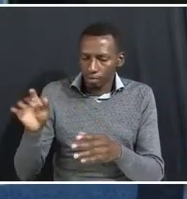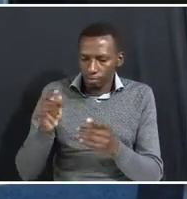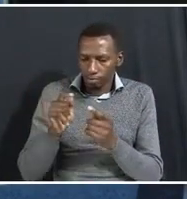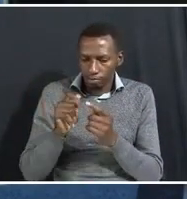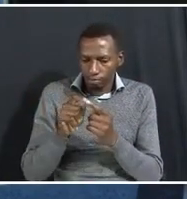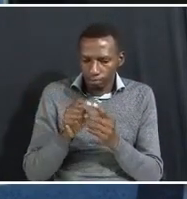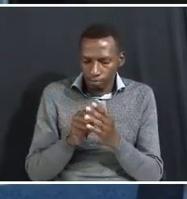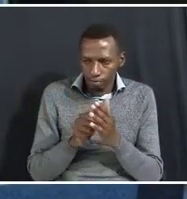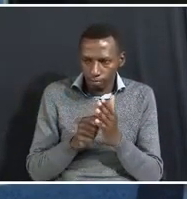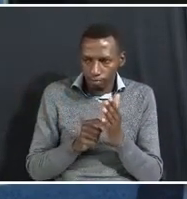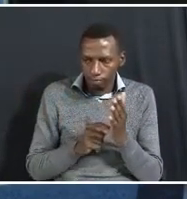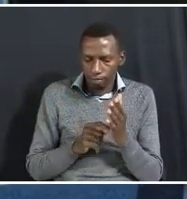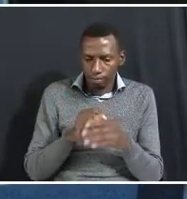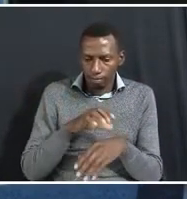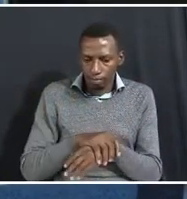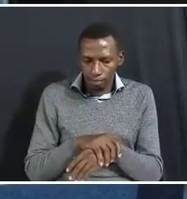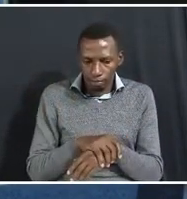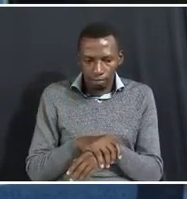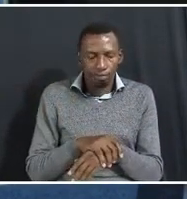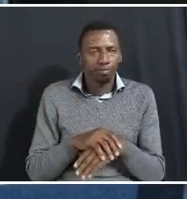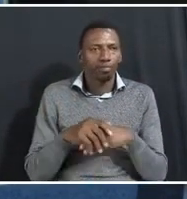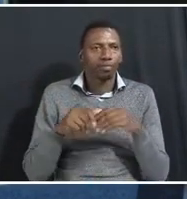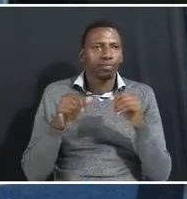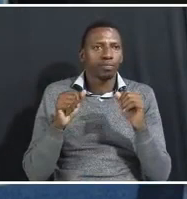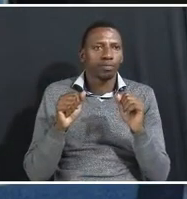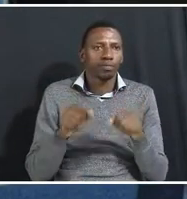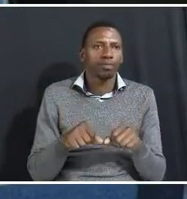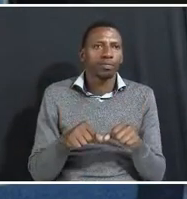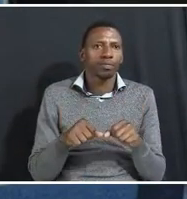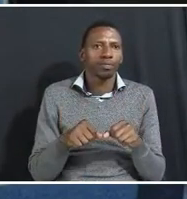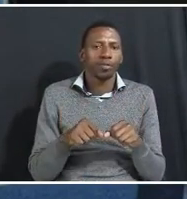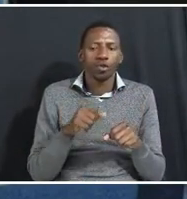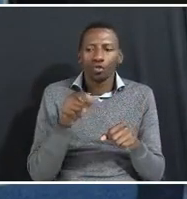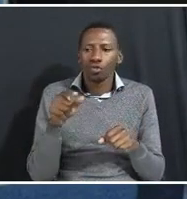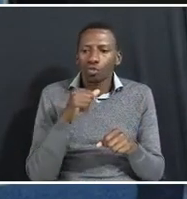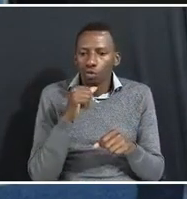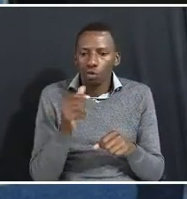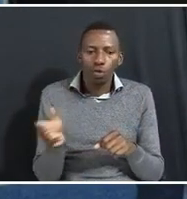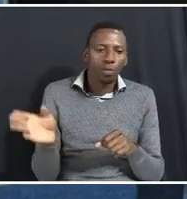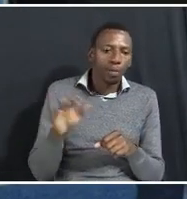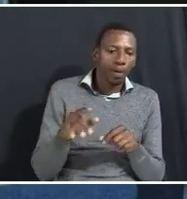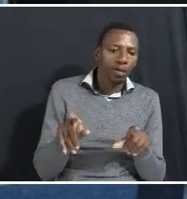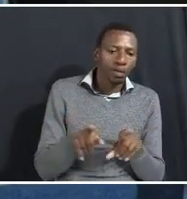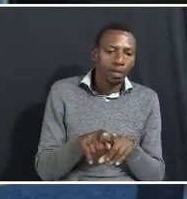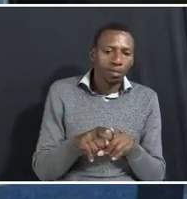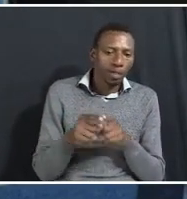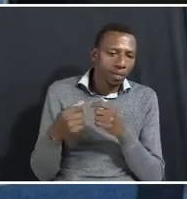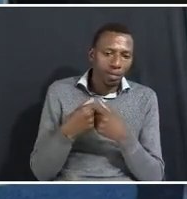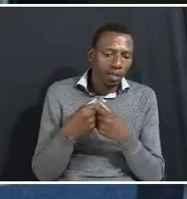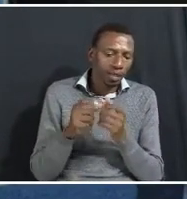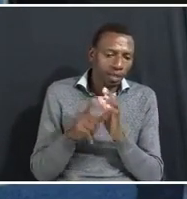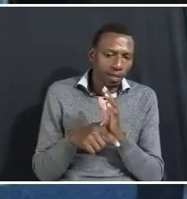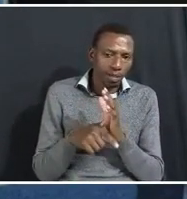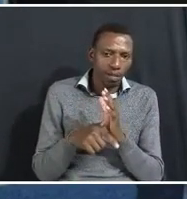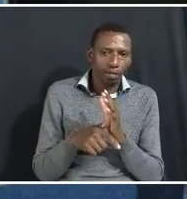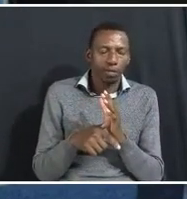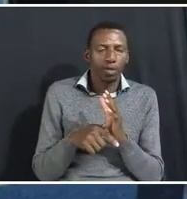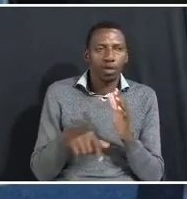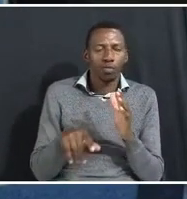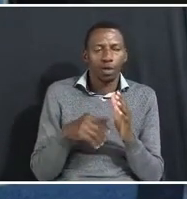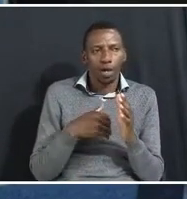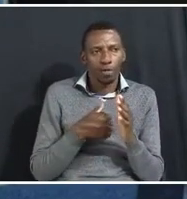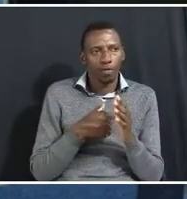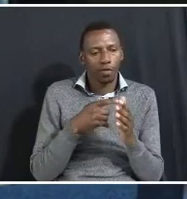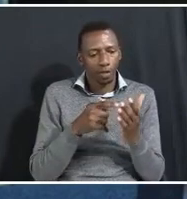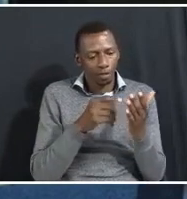to track you with the time. And you should not be able to come back again with the same issue or challenge later. So we hope that this